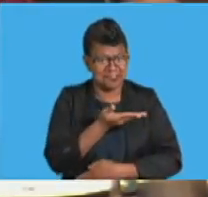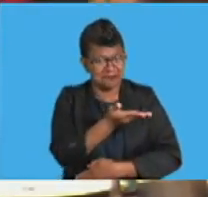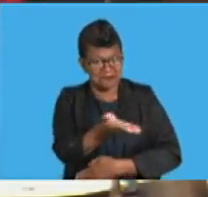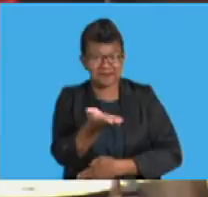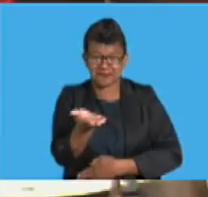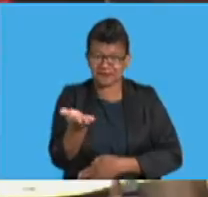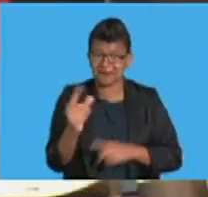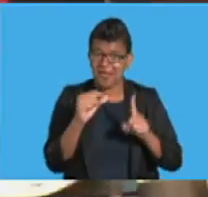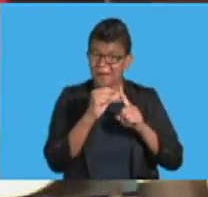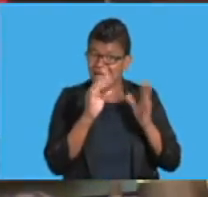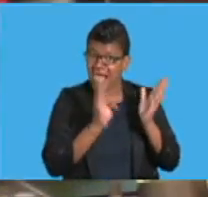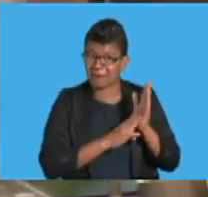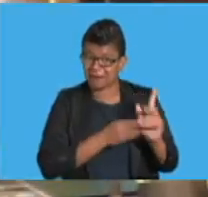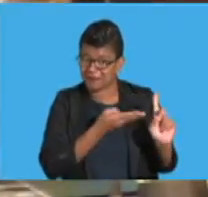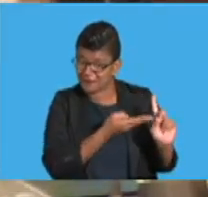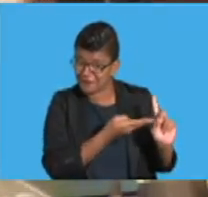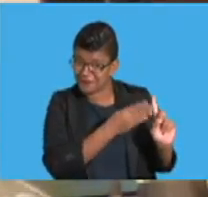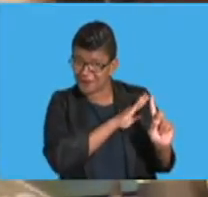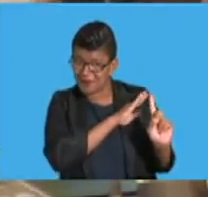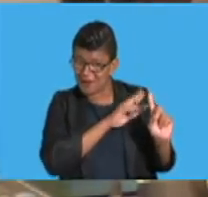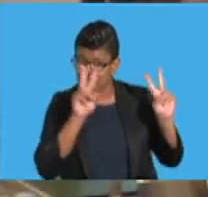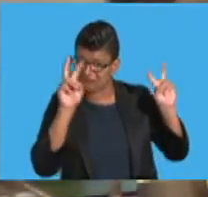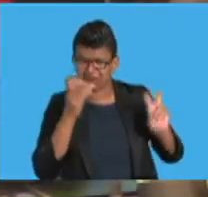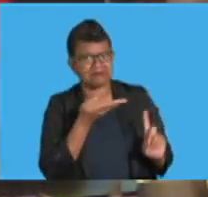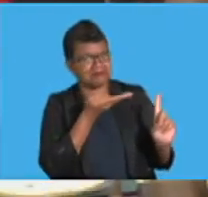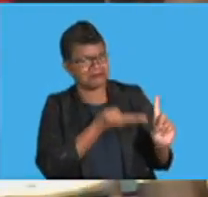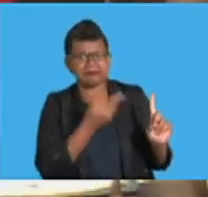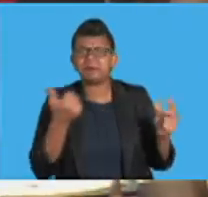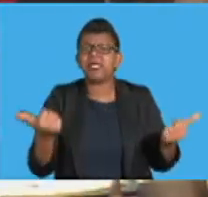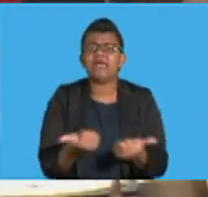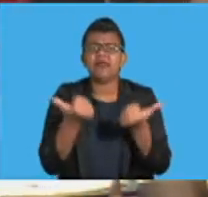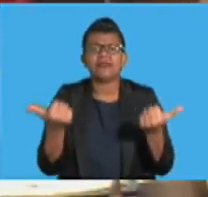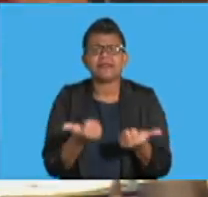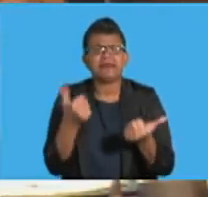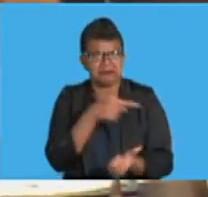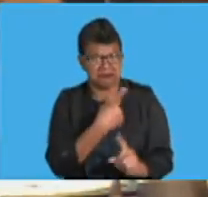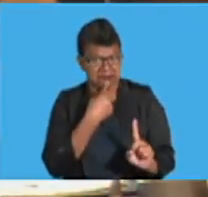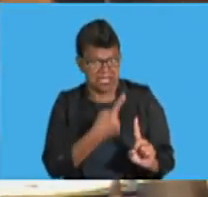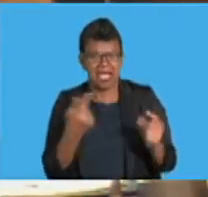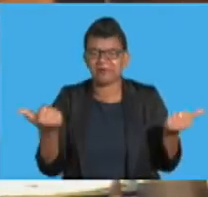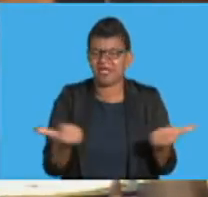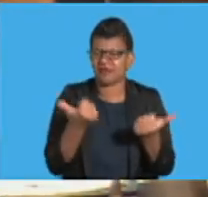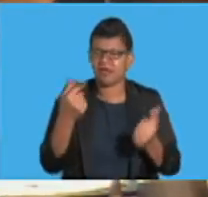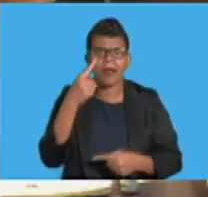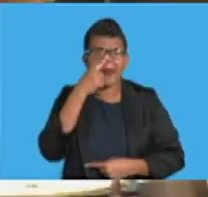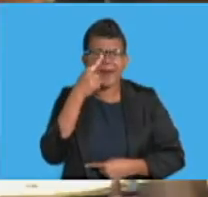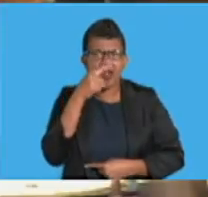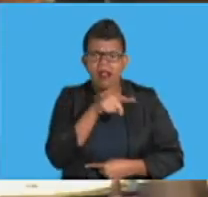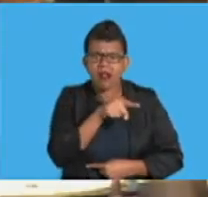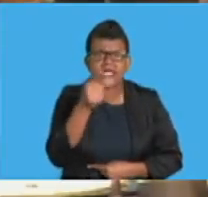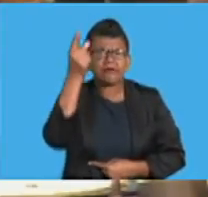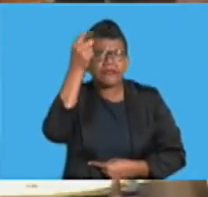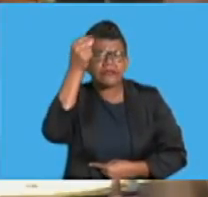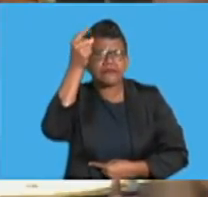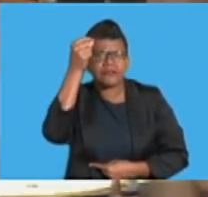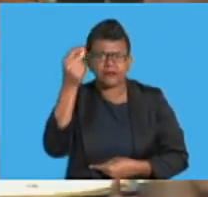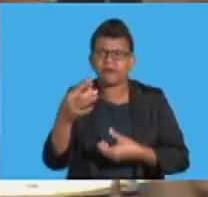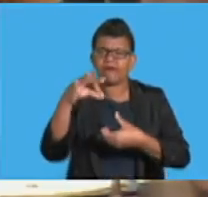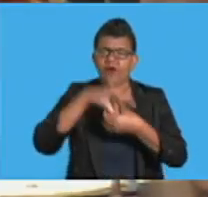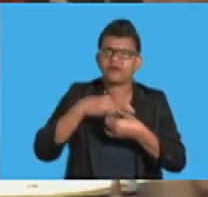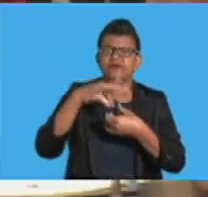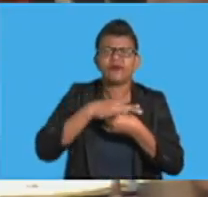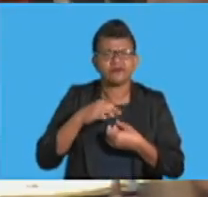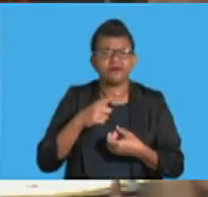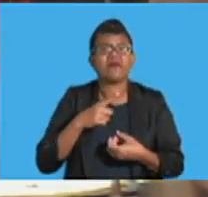leader, and I quote, "Majority of Fijians have emphatically voted for ongoing inclusive progress, unequivocally